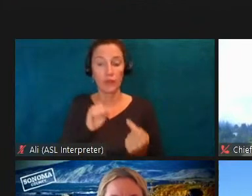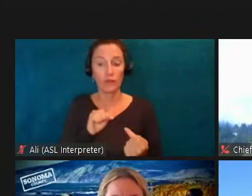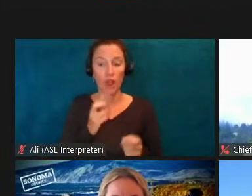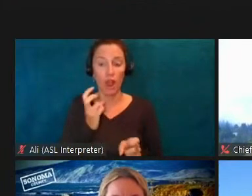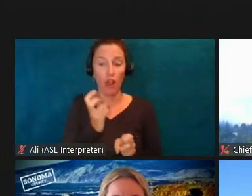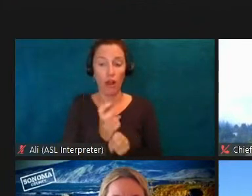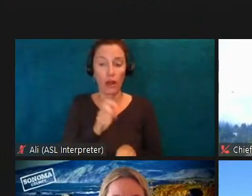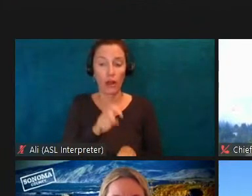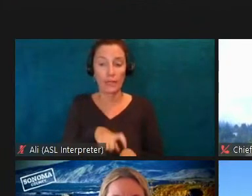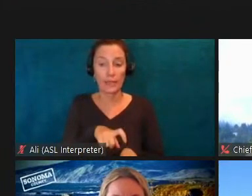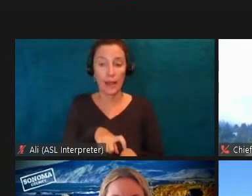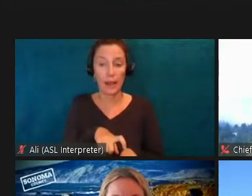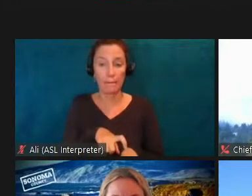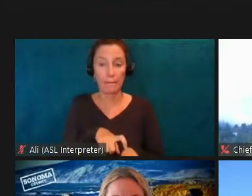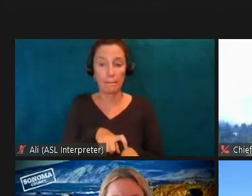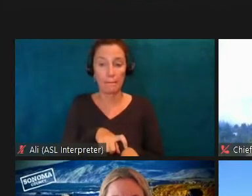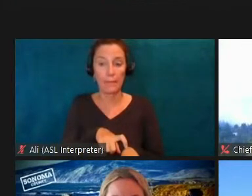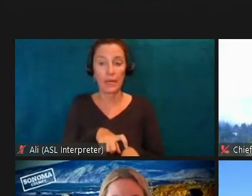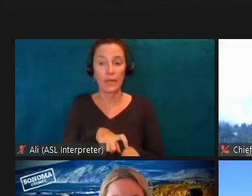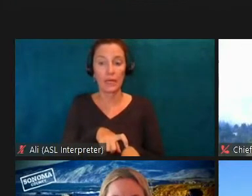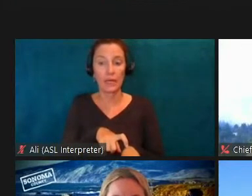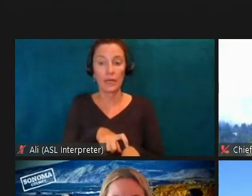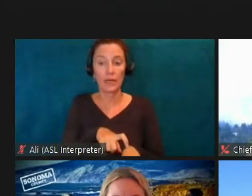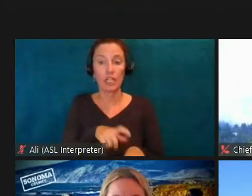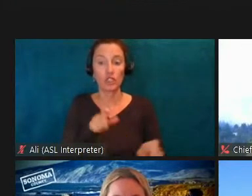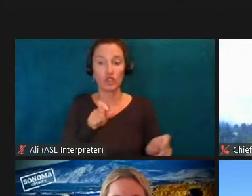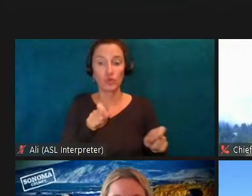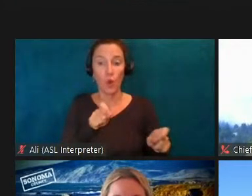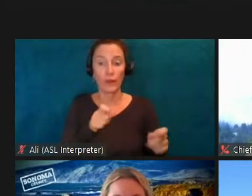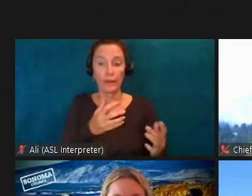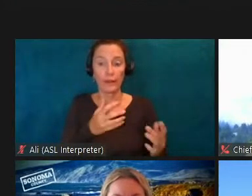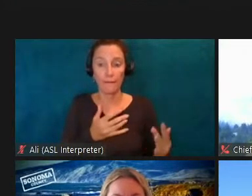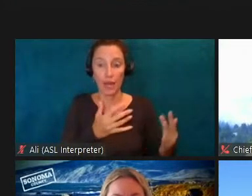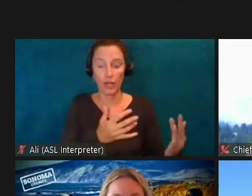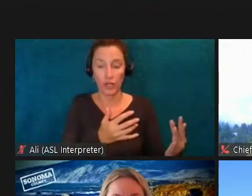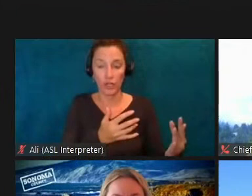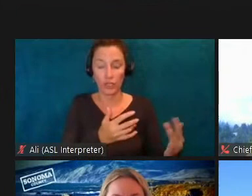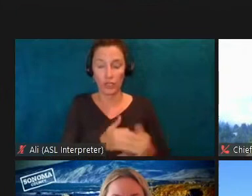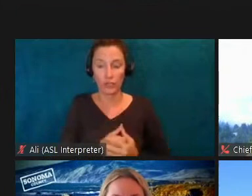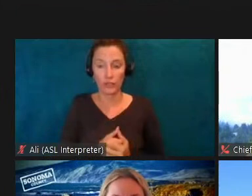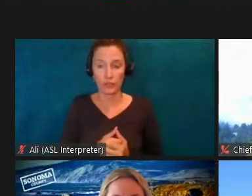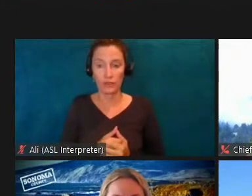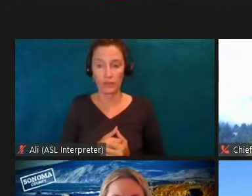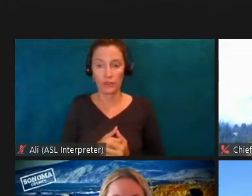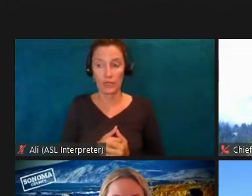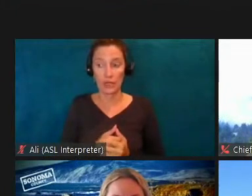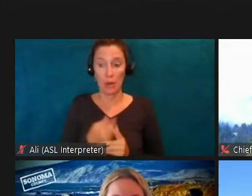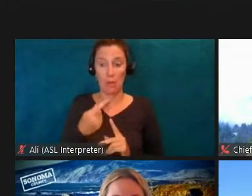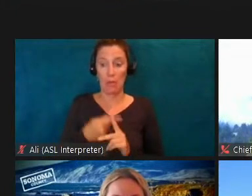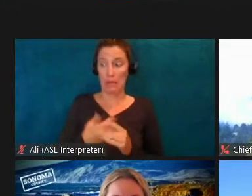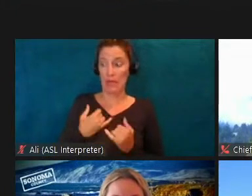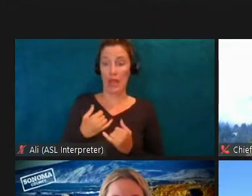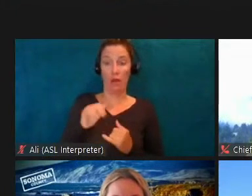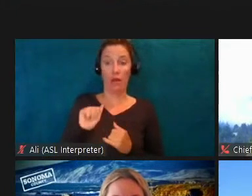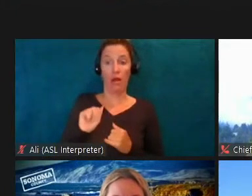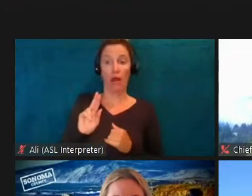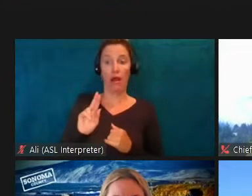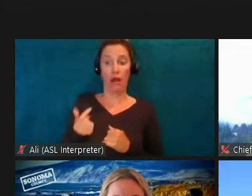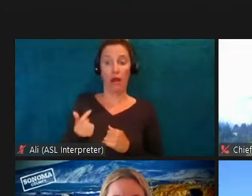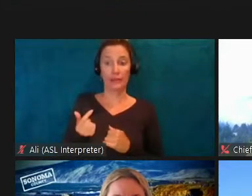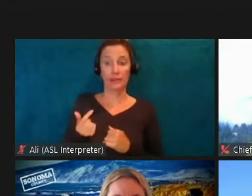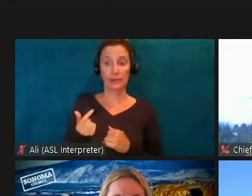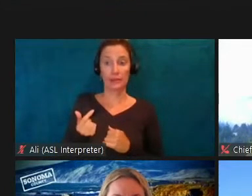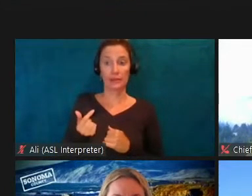with gaining control of some of these fires, and we are only in August, what could we expect